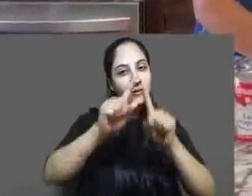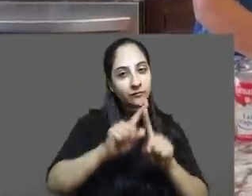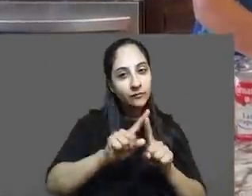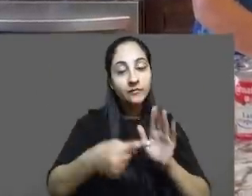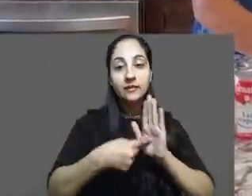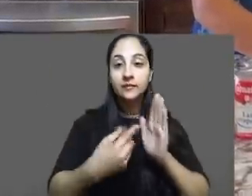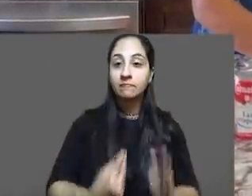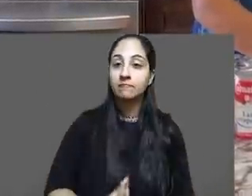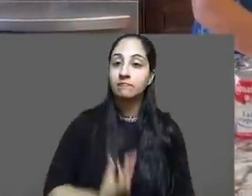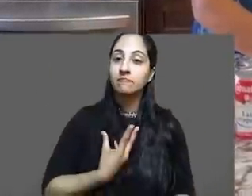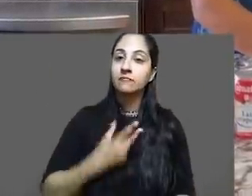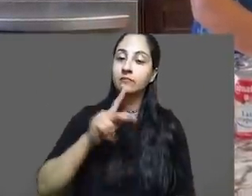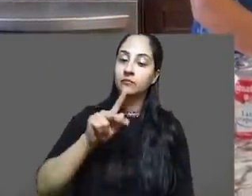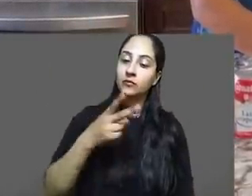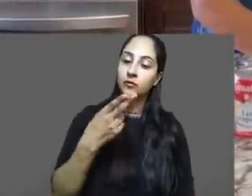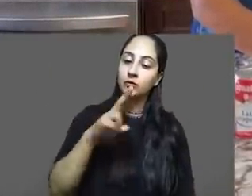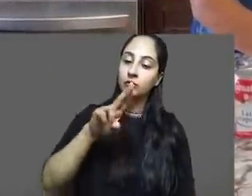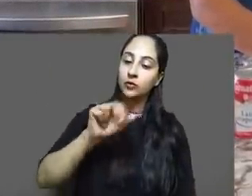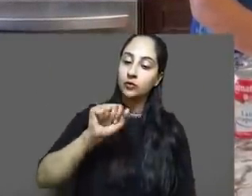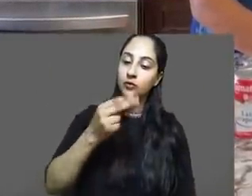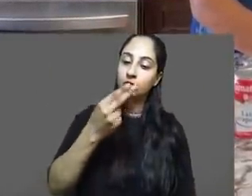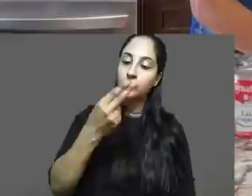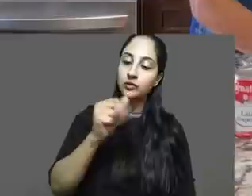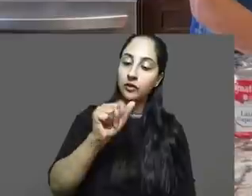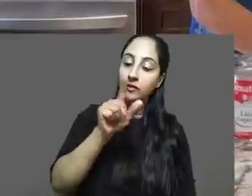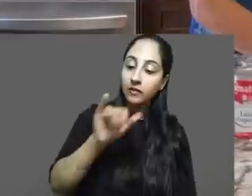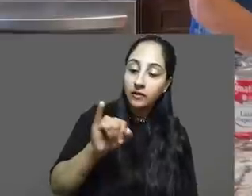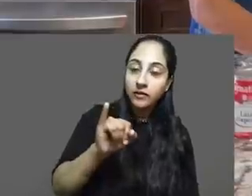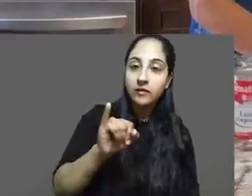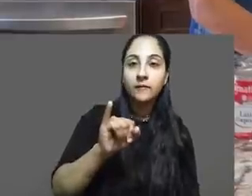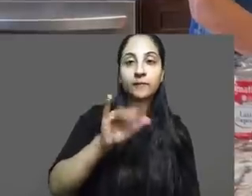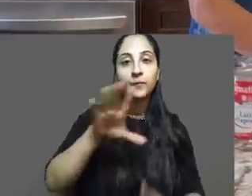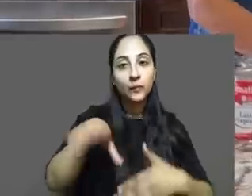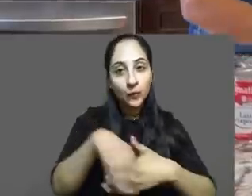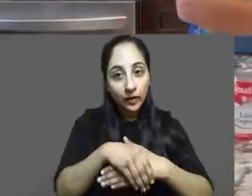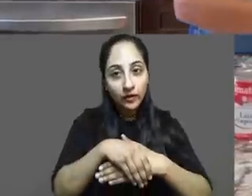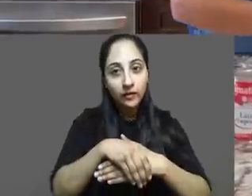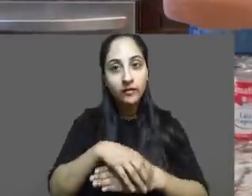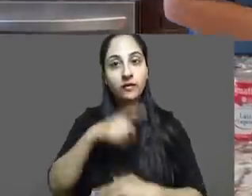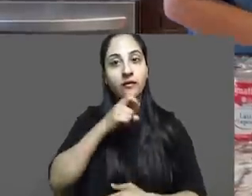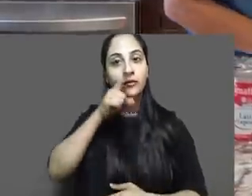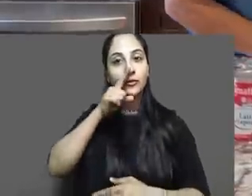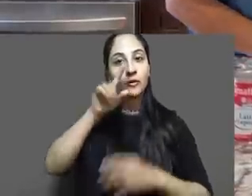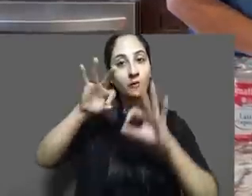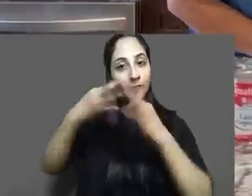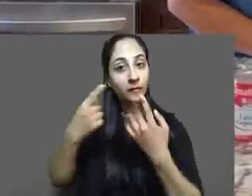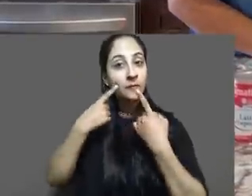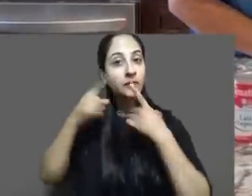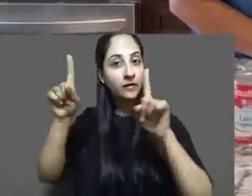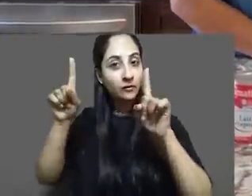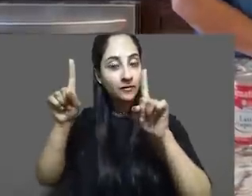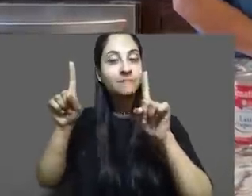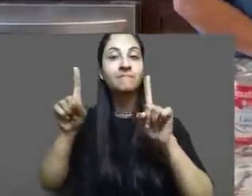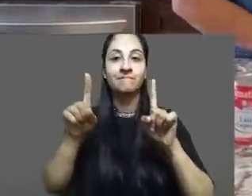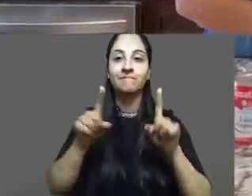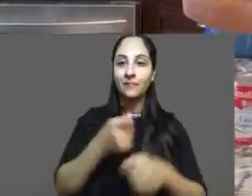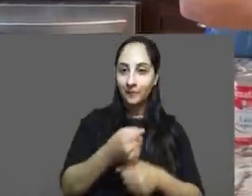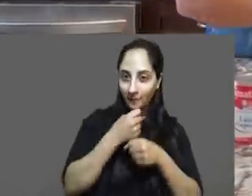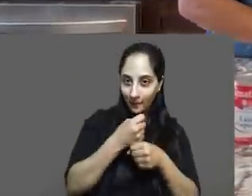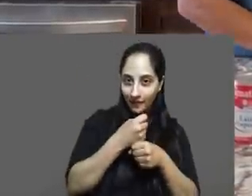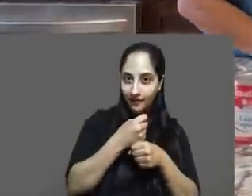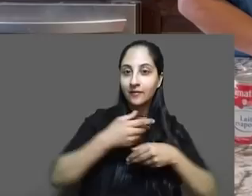kushali, weddings, even announcements by the Nowruz family. So we drink it a lot for our